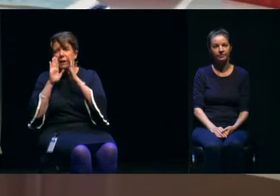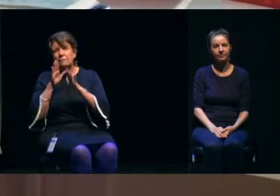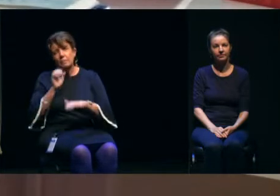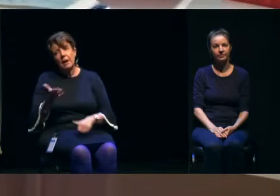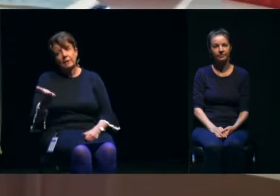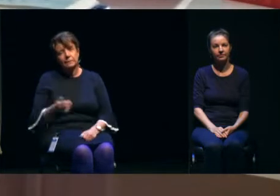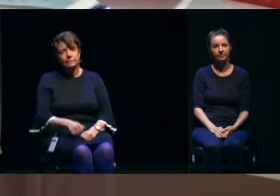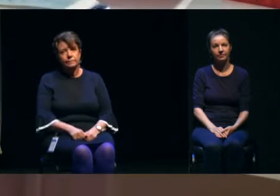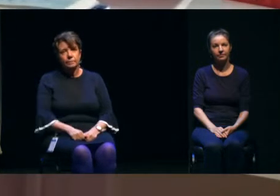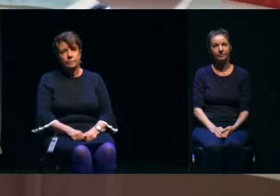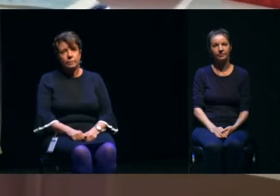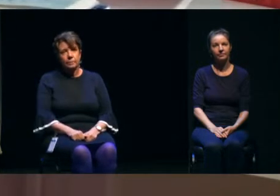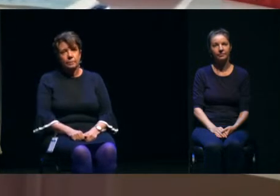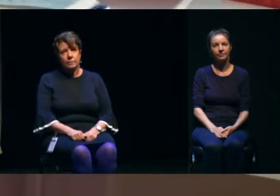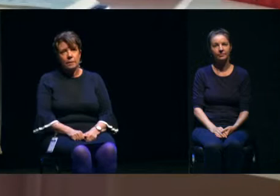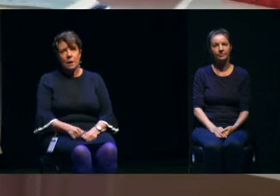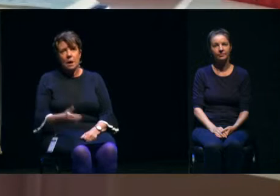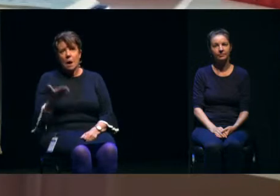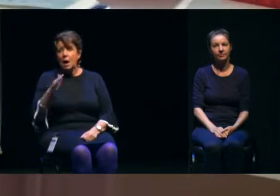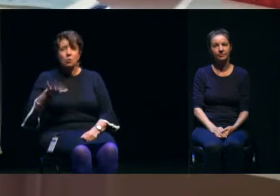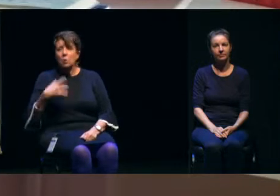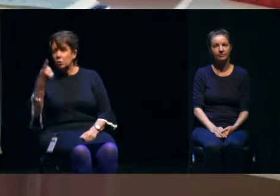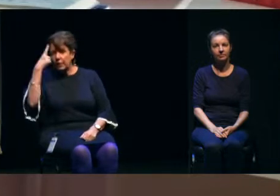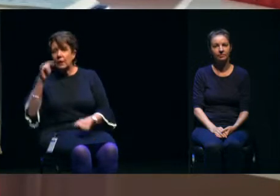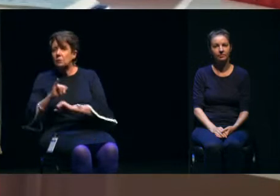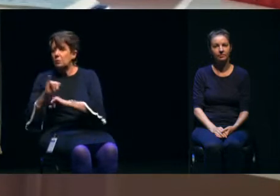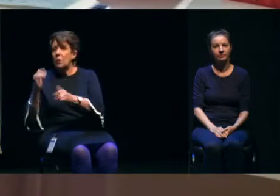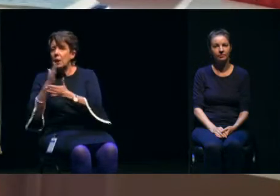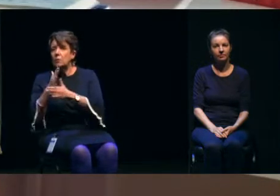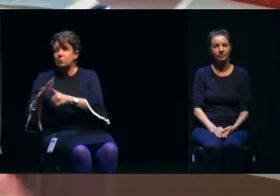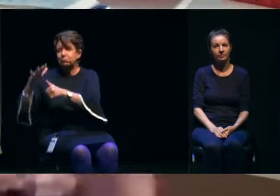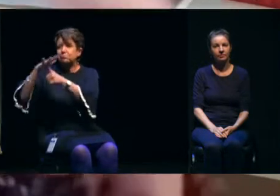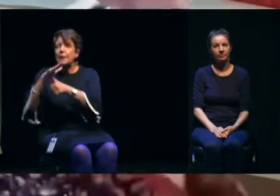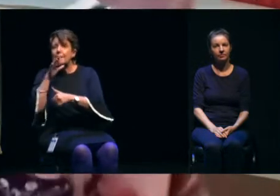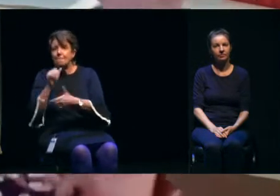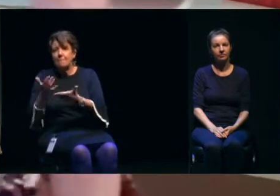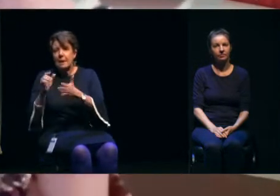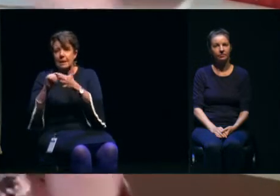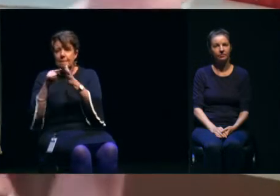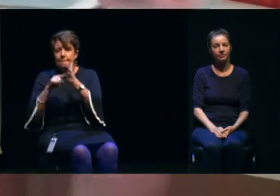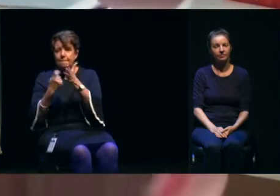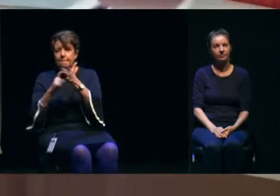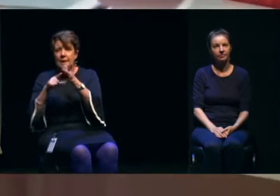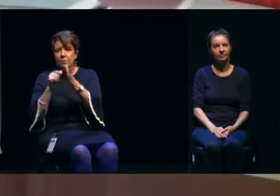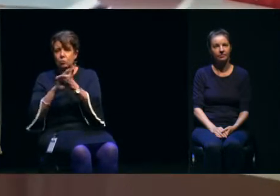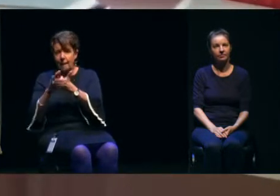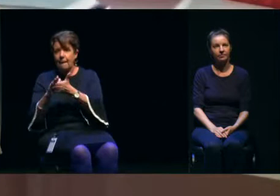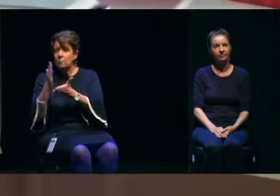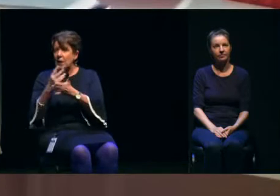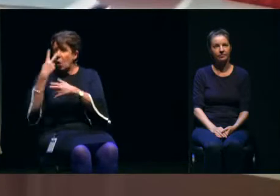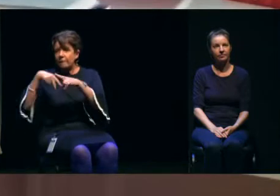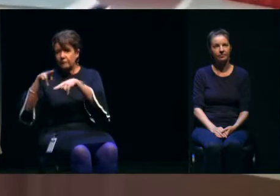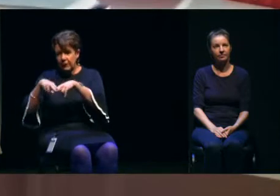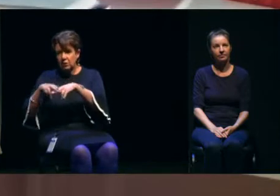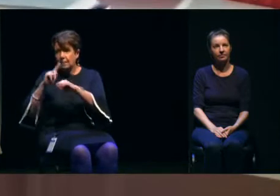the way, I don't want you to think that he was horrible. He was a patriarch, an old-fashioned patriarch, but he